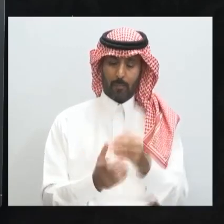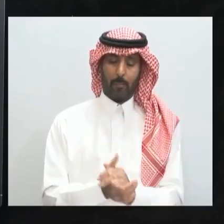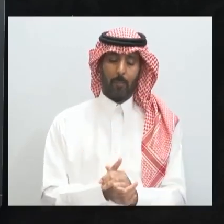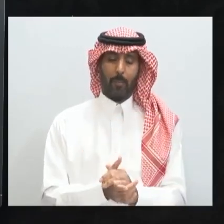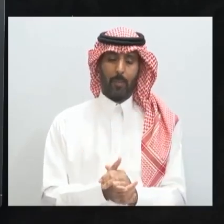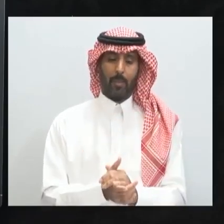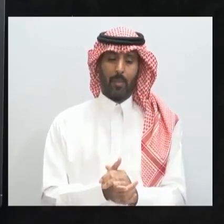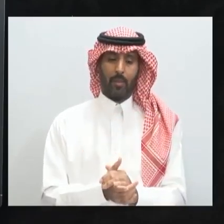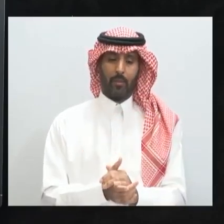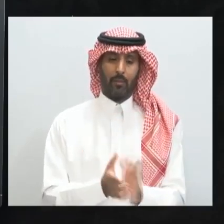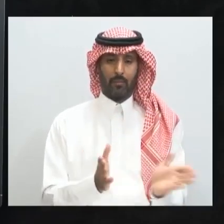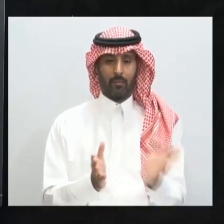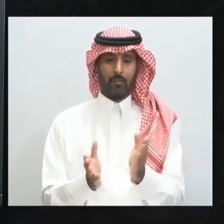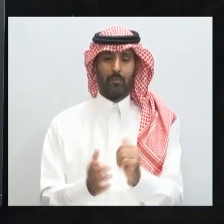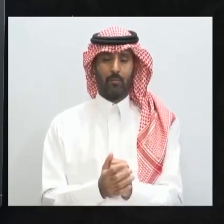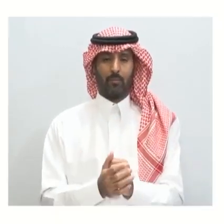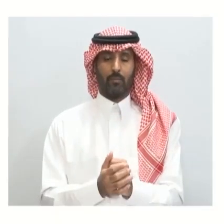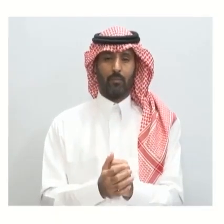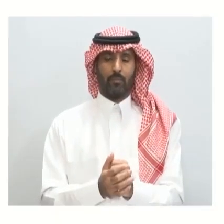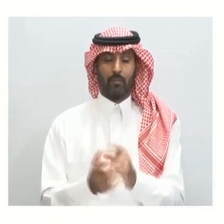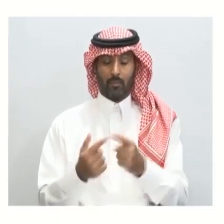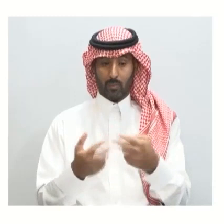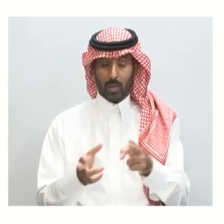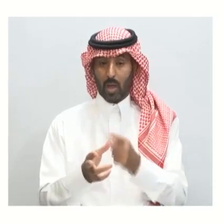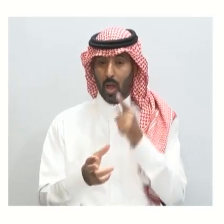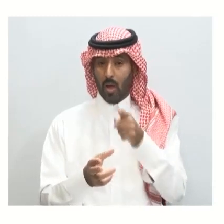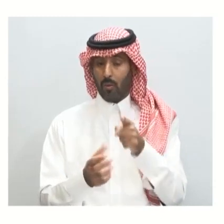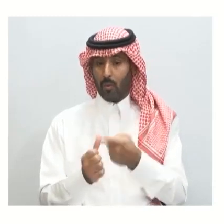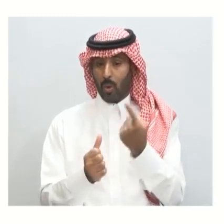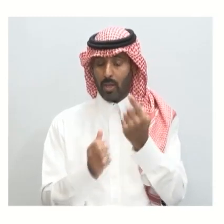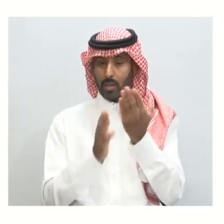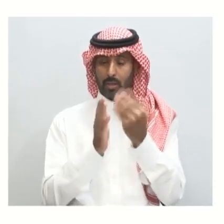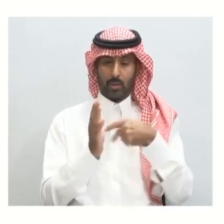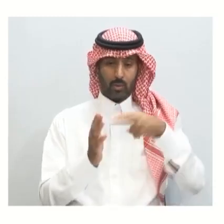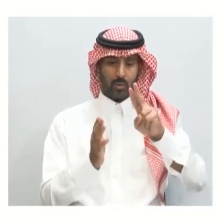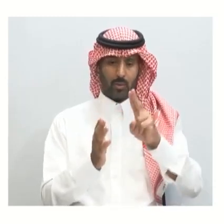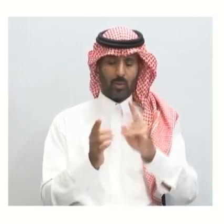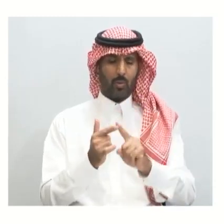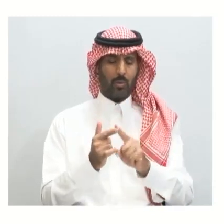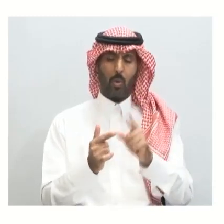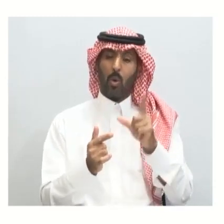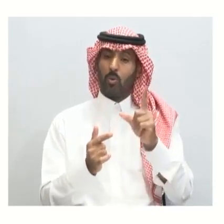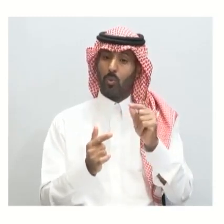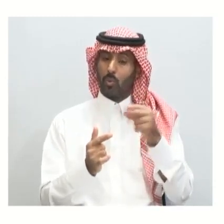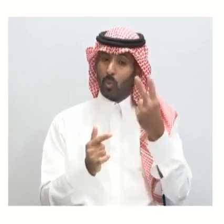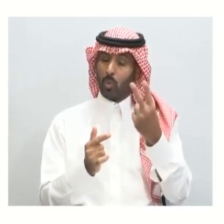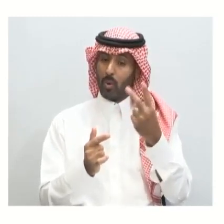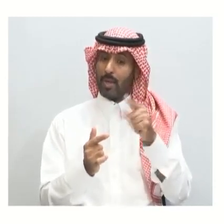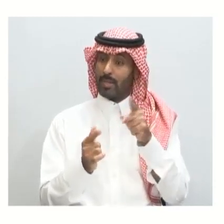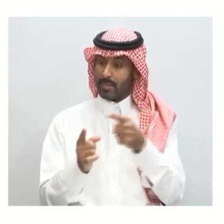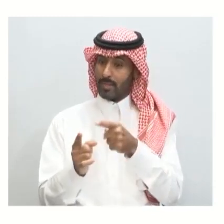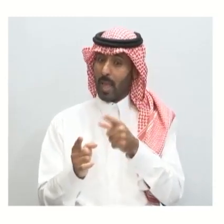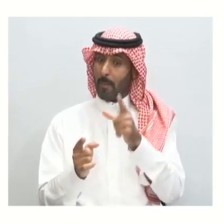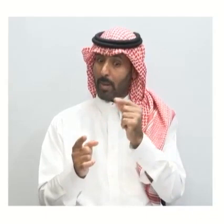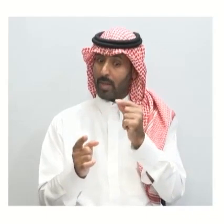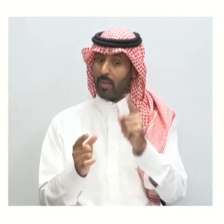to what you need. So we are going to start with our first unit, Two is Better Than One. So we have here the first